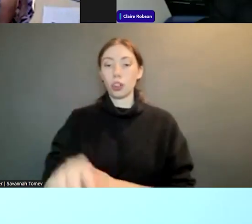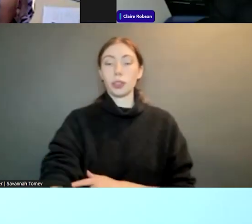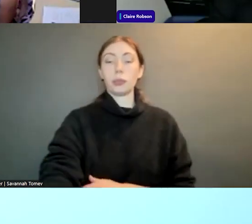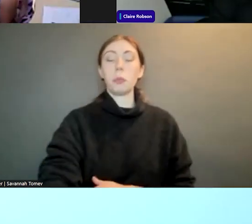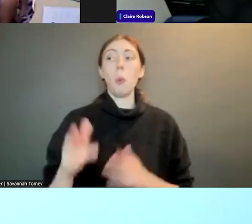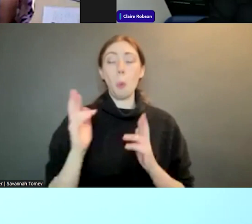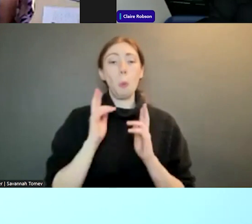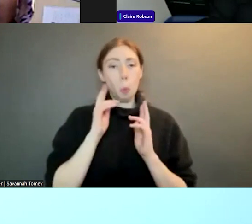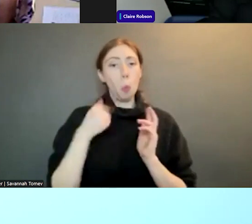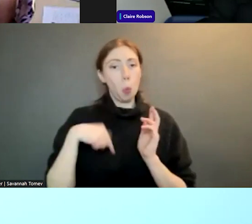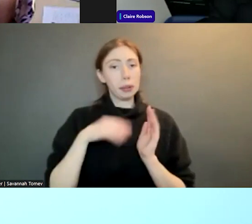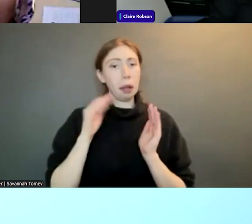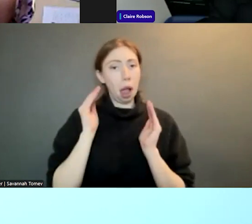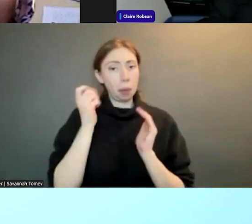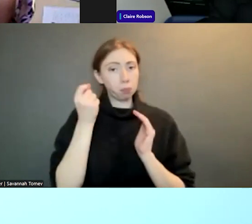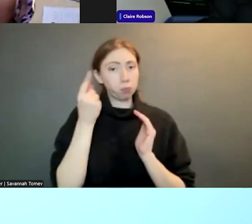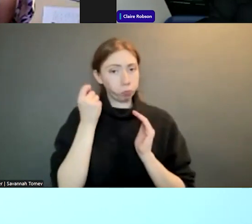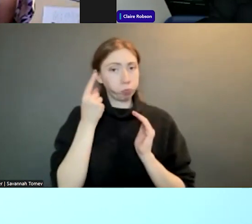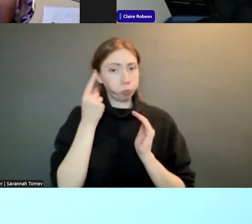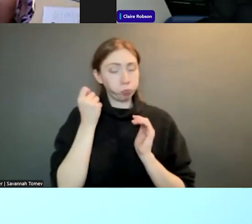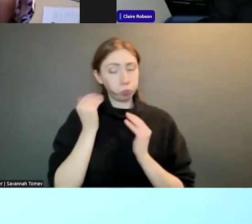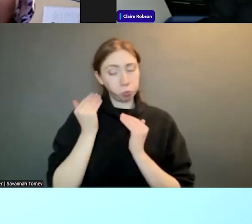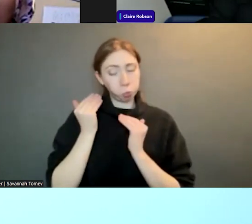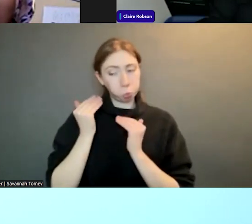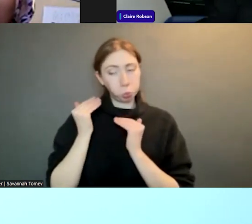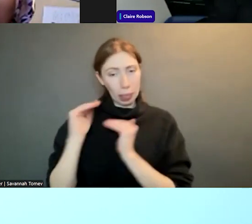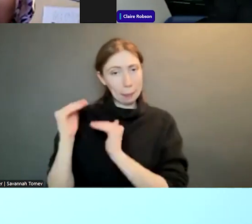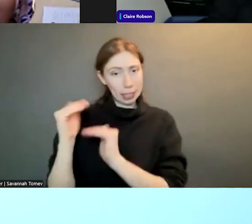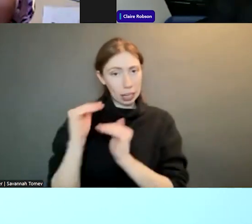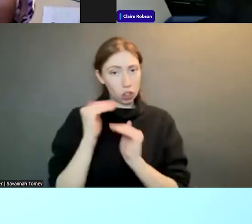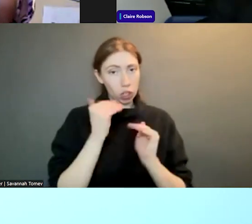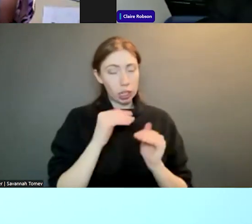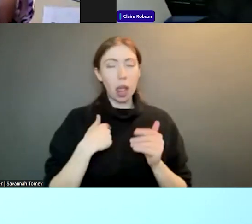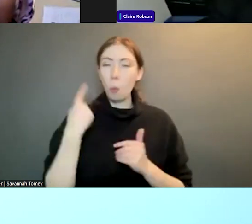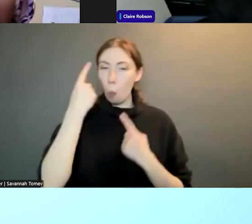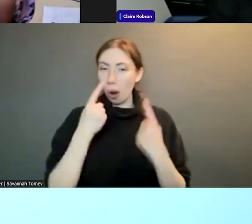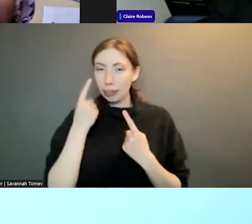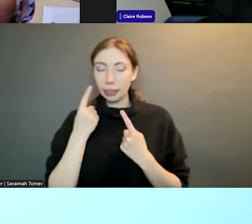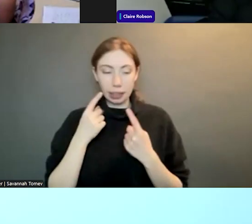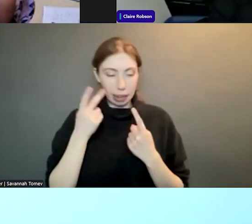value added to examine demographic data such as race, ethnicity.